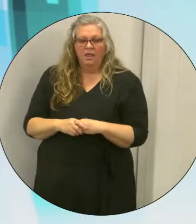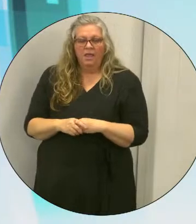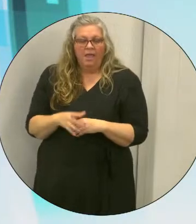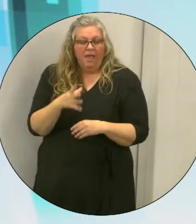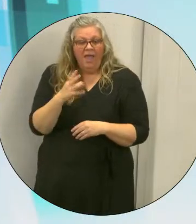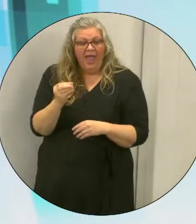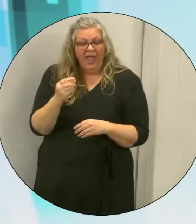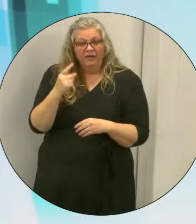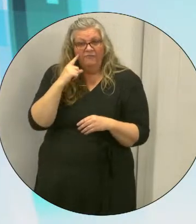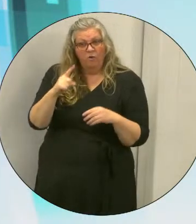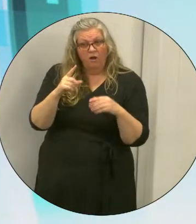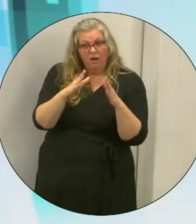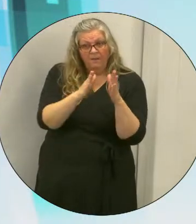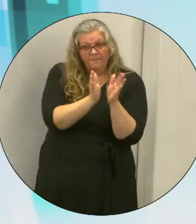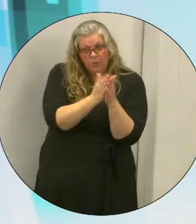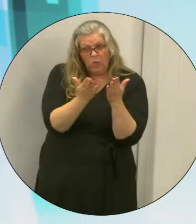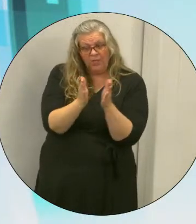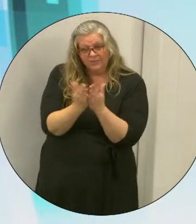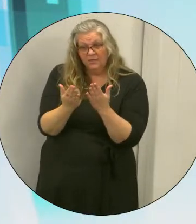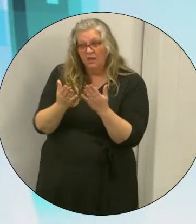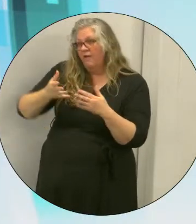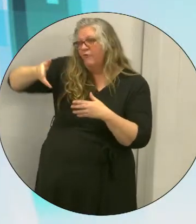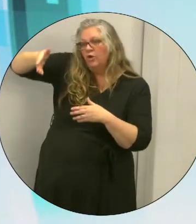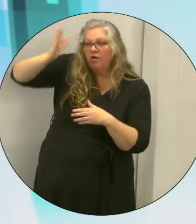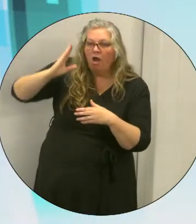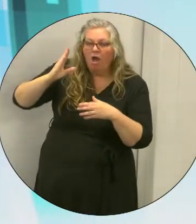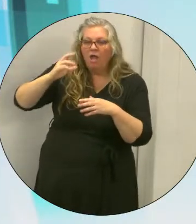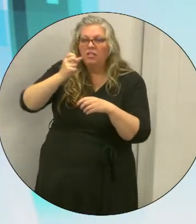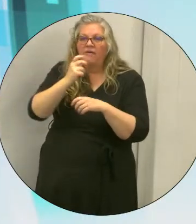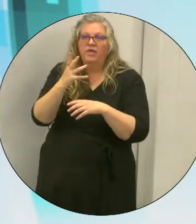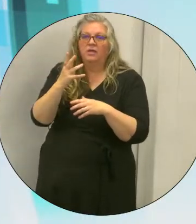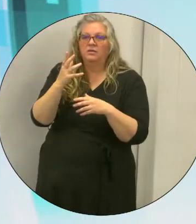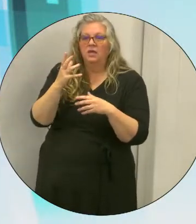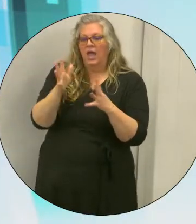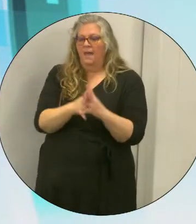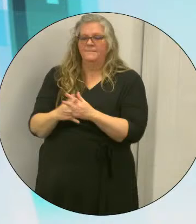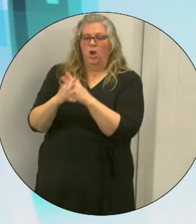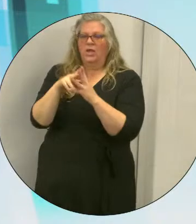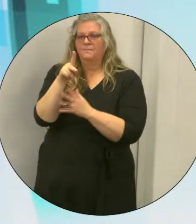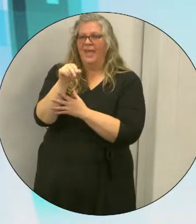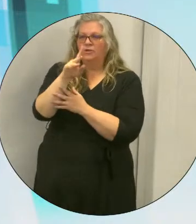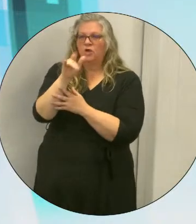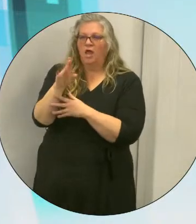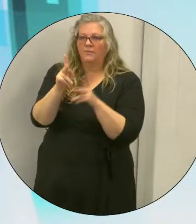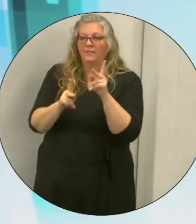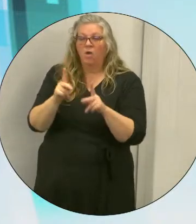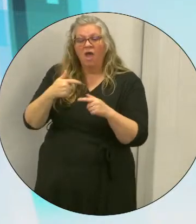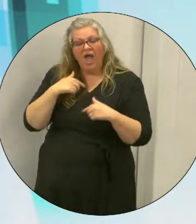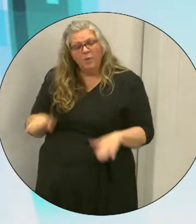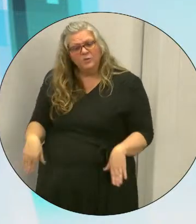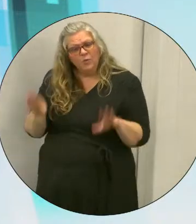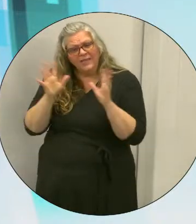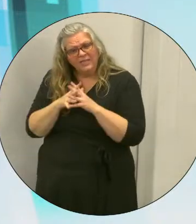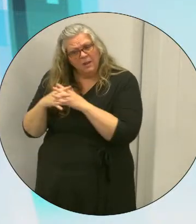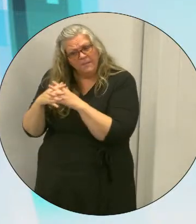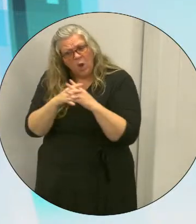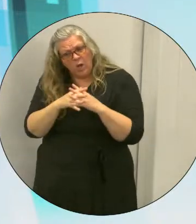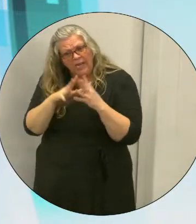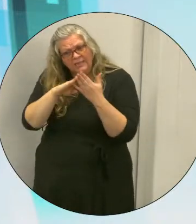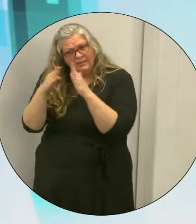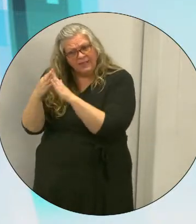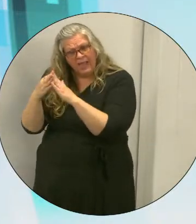You know, they're for books who are for God-loving, patriotic people like you. Well, I was raised in an American society where I was told